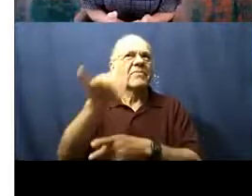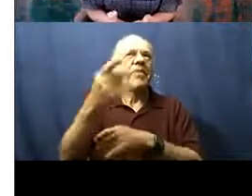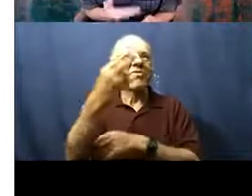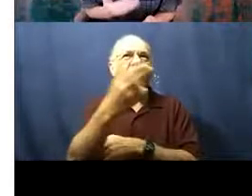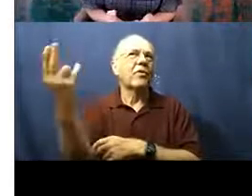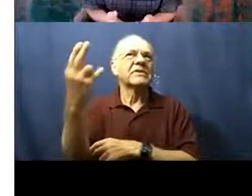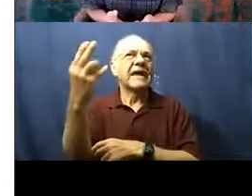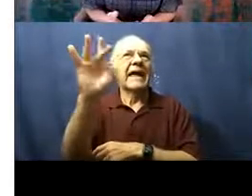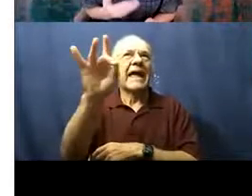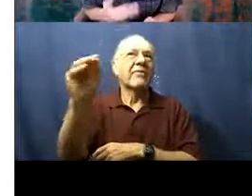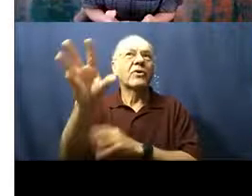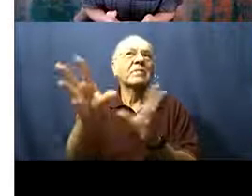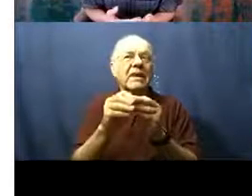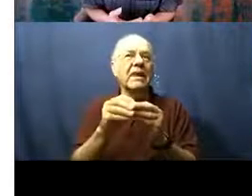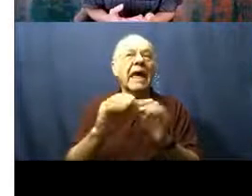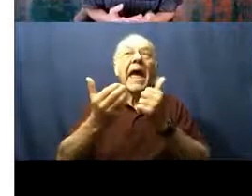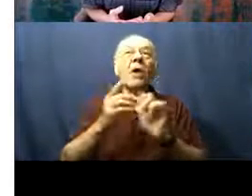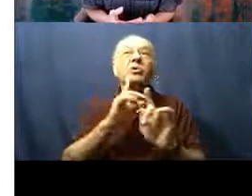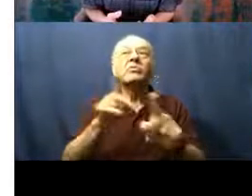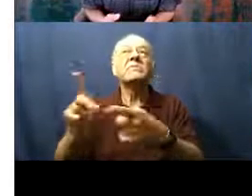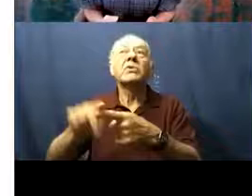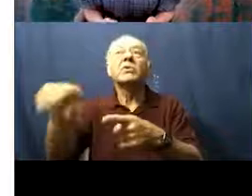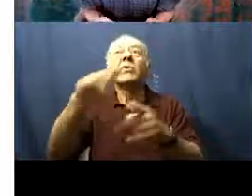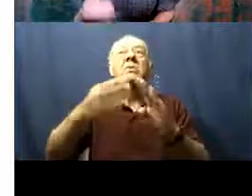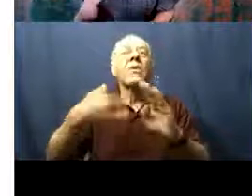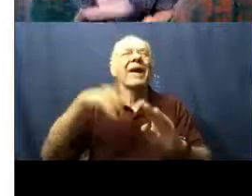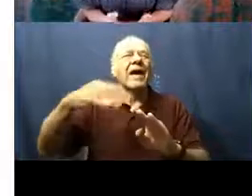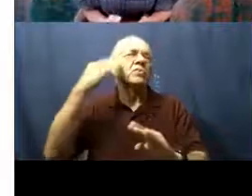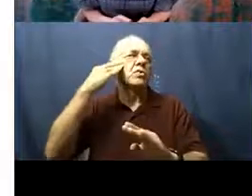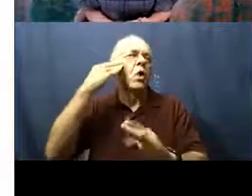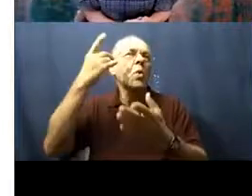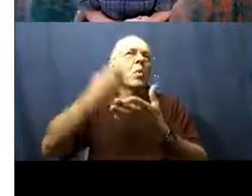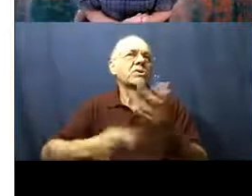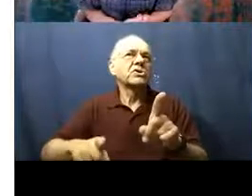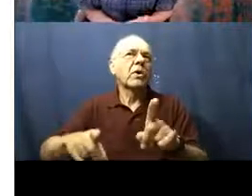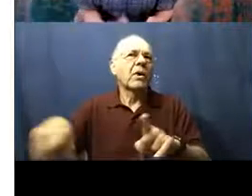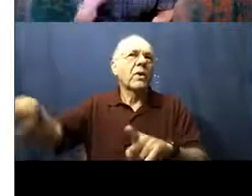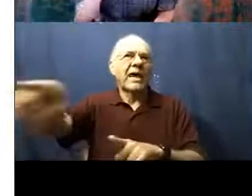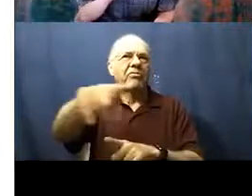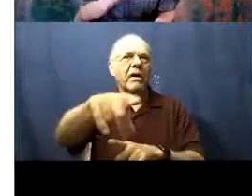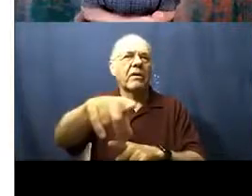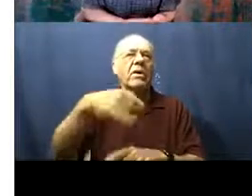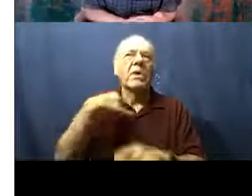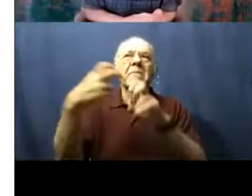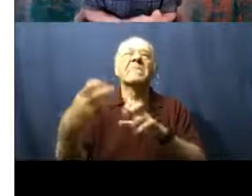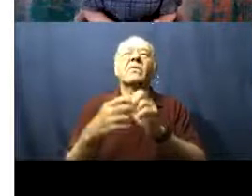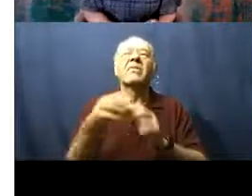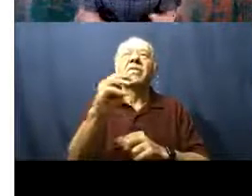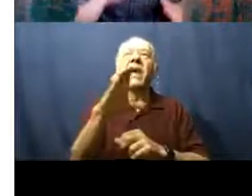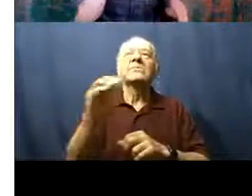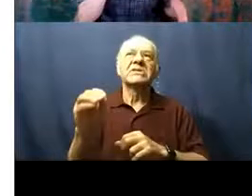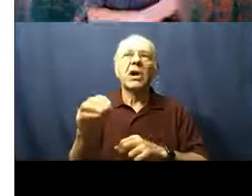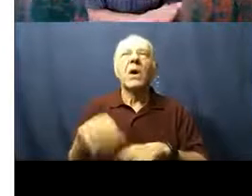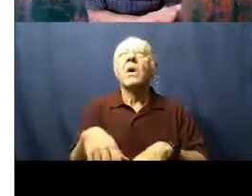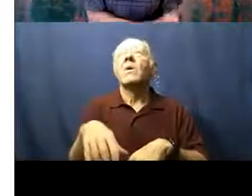respond to our community was to know what was going on the ground. So we were meeting with managed care every Thursday, meeting with the counties every